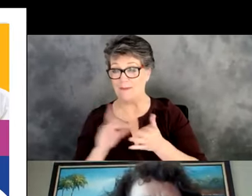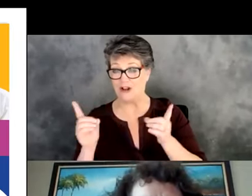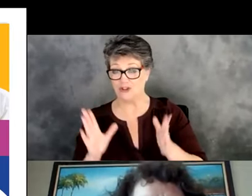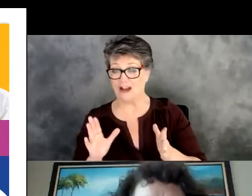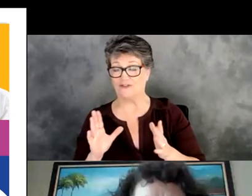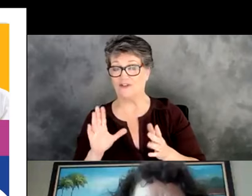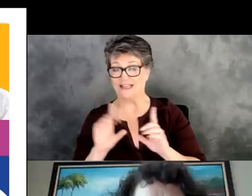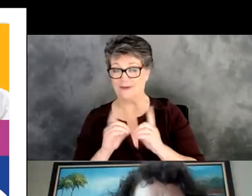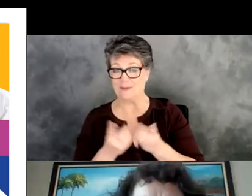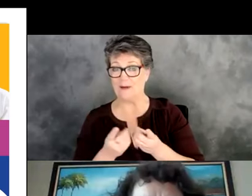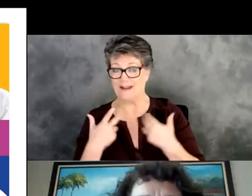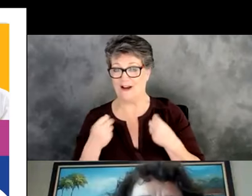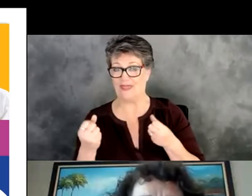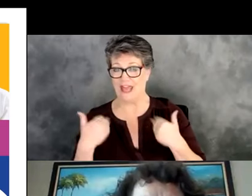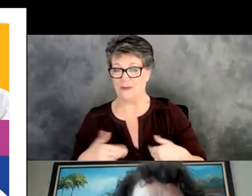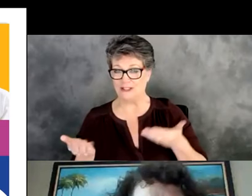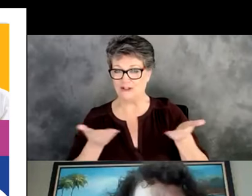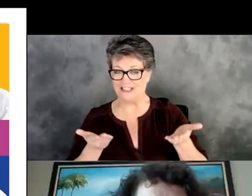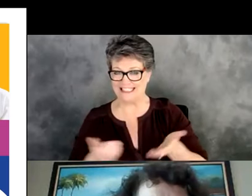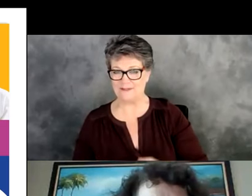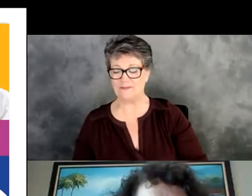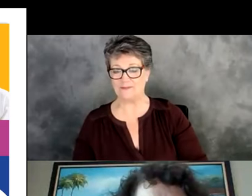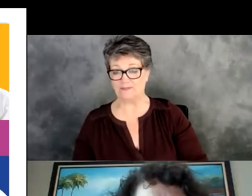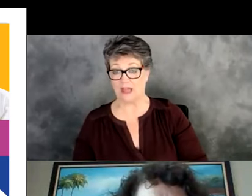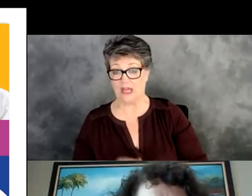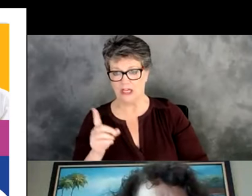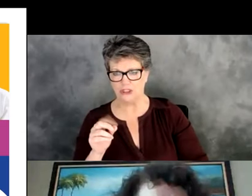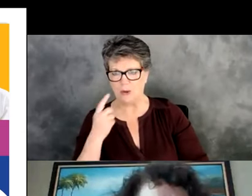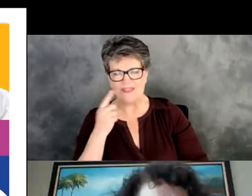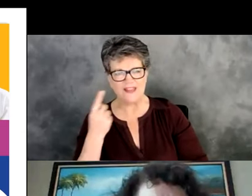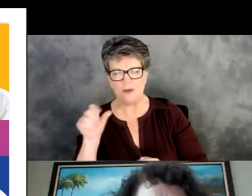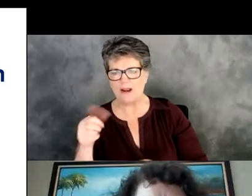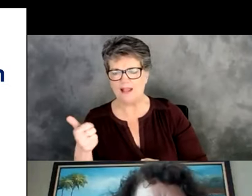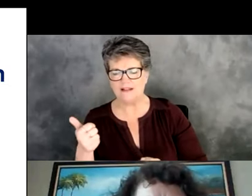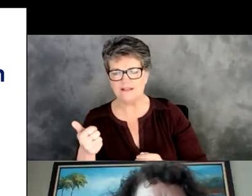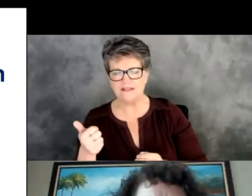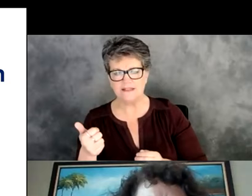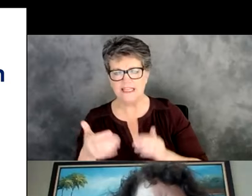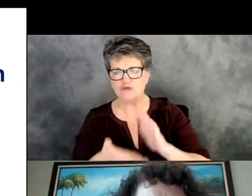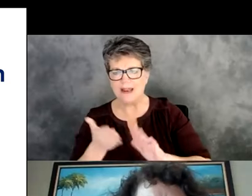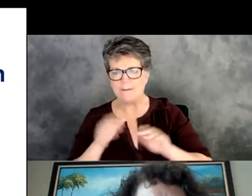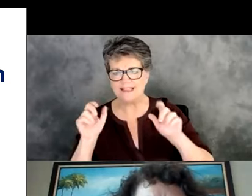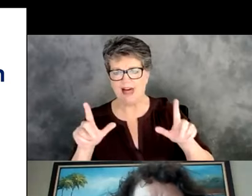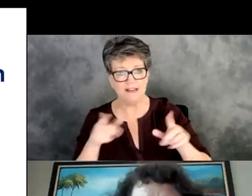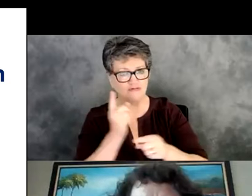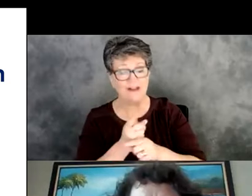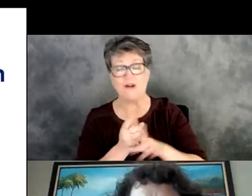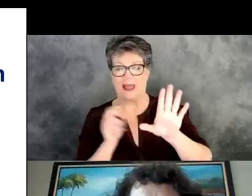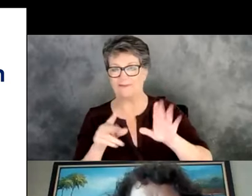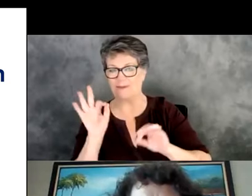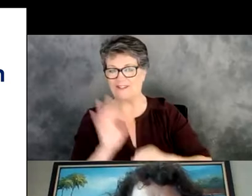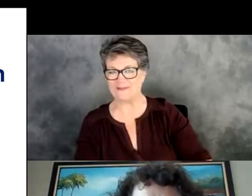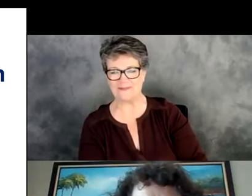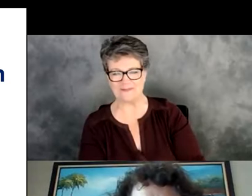Department of Healthcare Services. So I think someone else is running my slides. Is that correct? Okay,